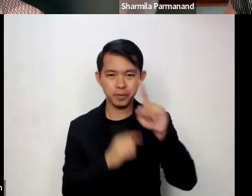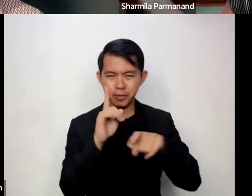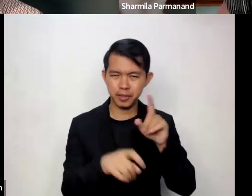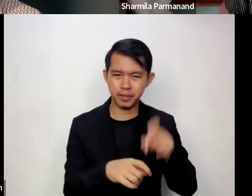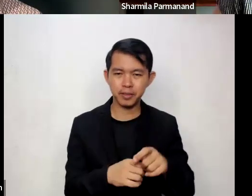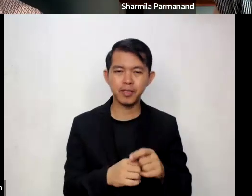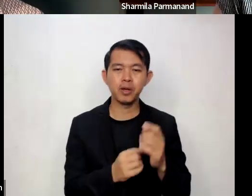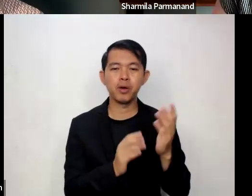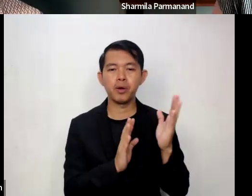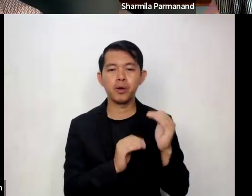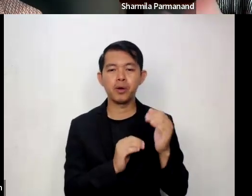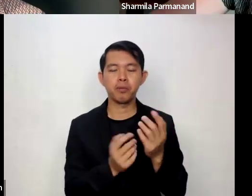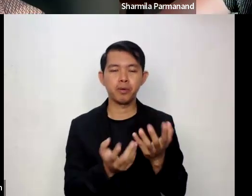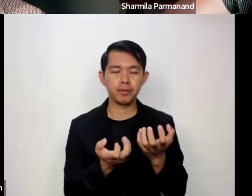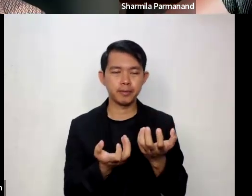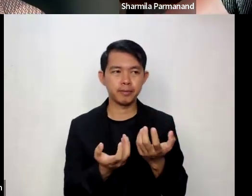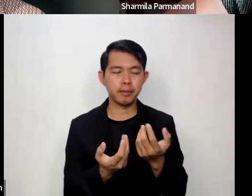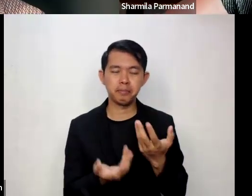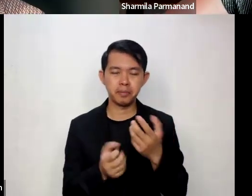separate panel conversation.